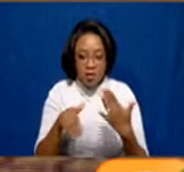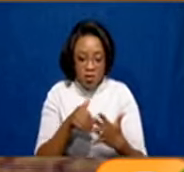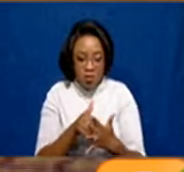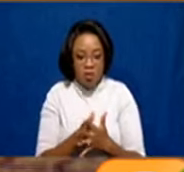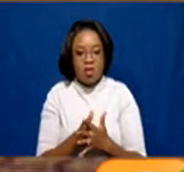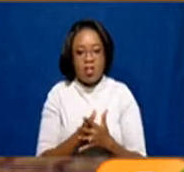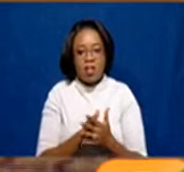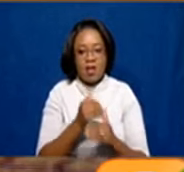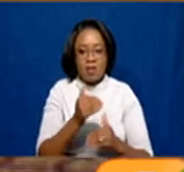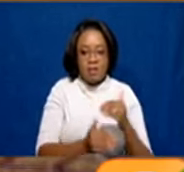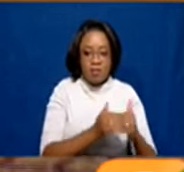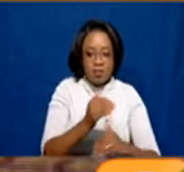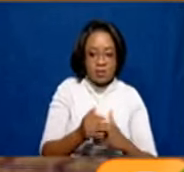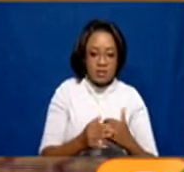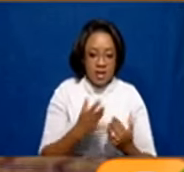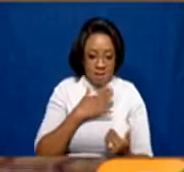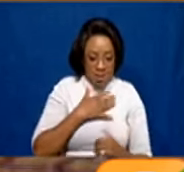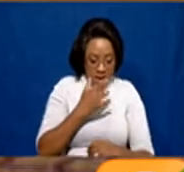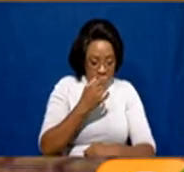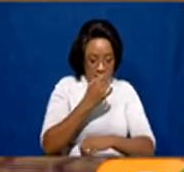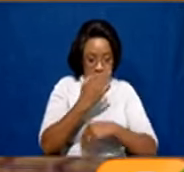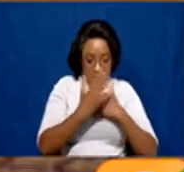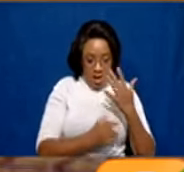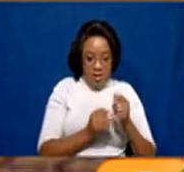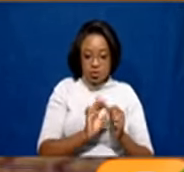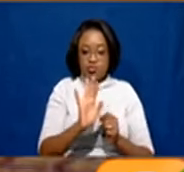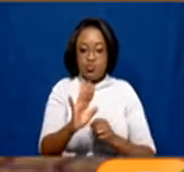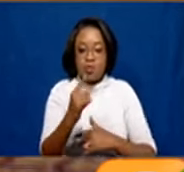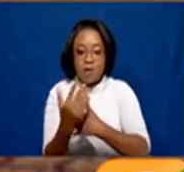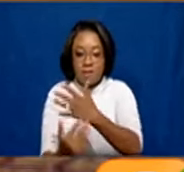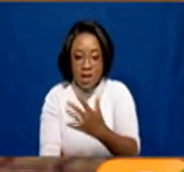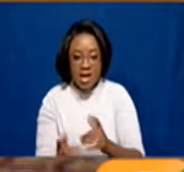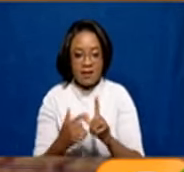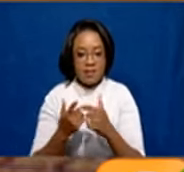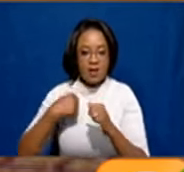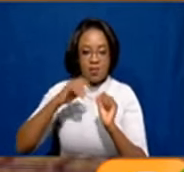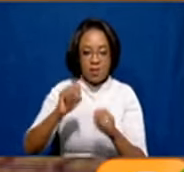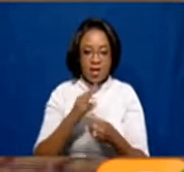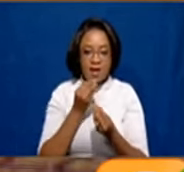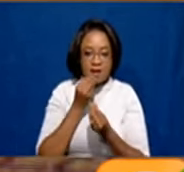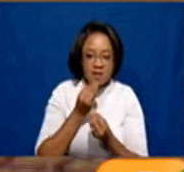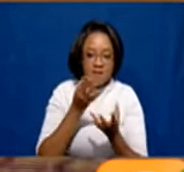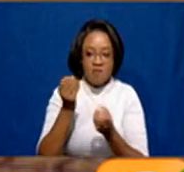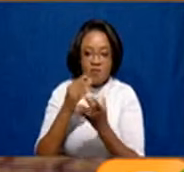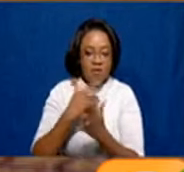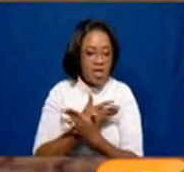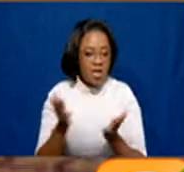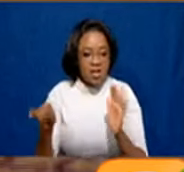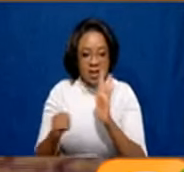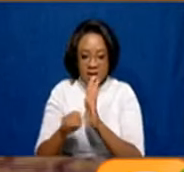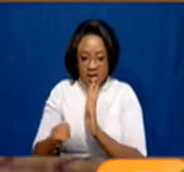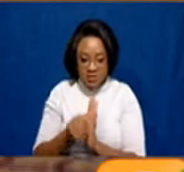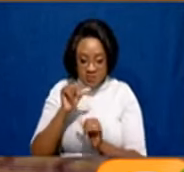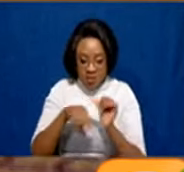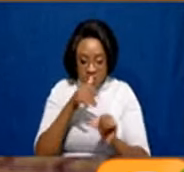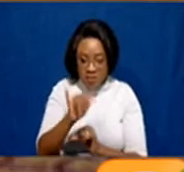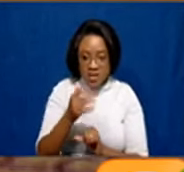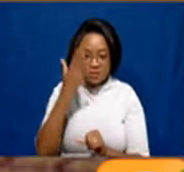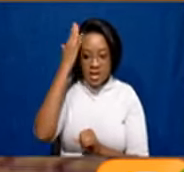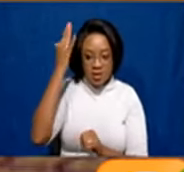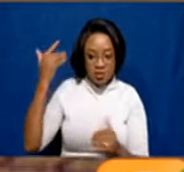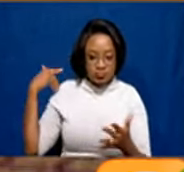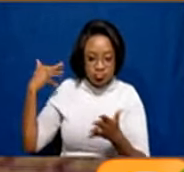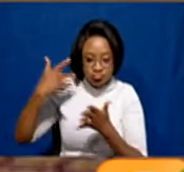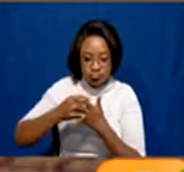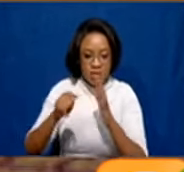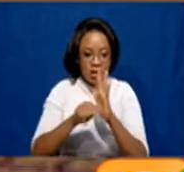Vein. Yeah. How does blood move from my vein to your vein, so that we are able to cover any negativity that may be around that. I know in the past there've been negative